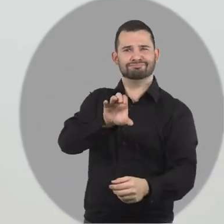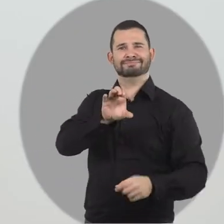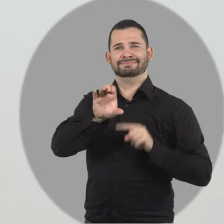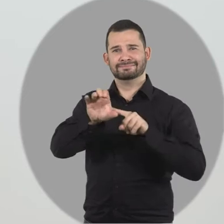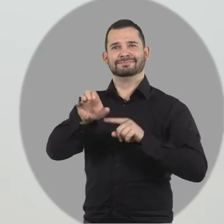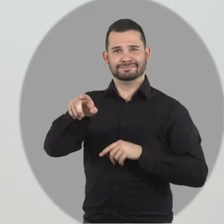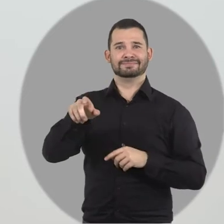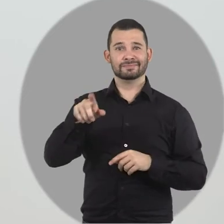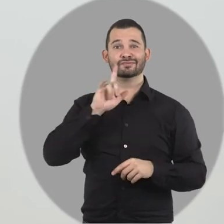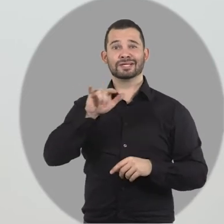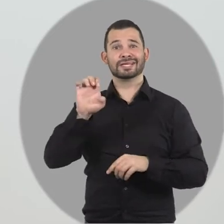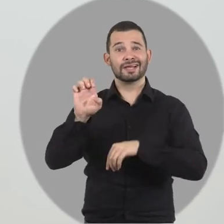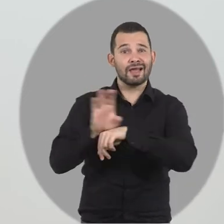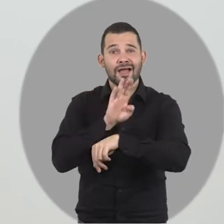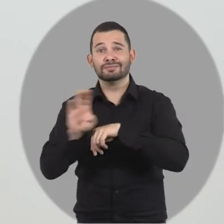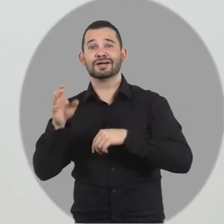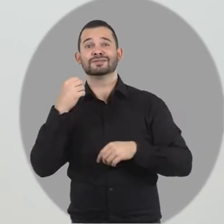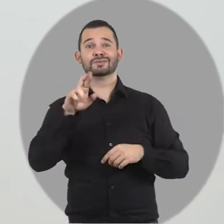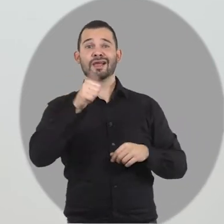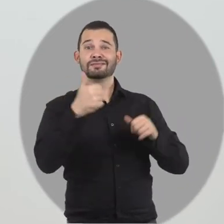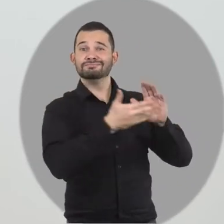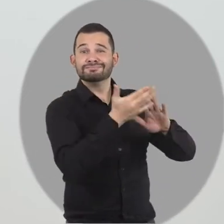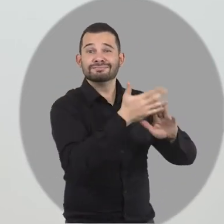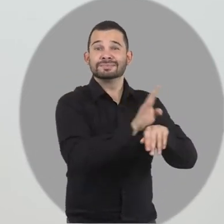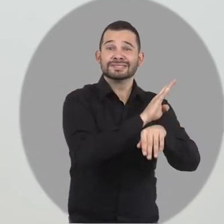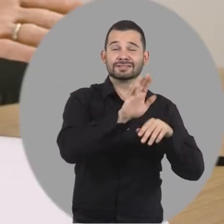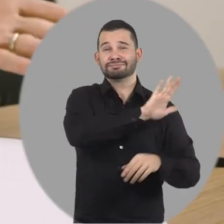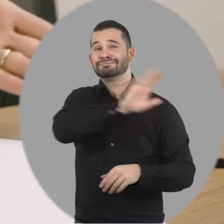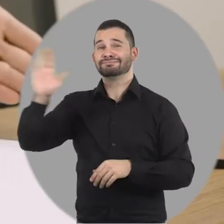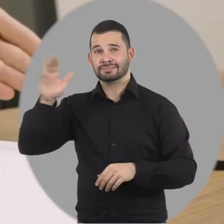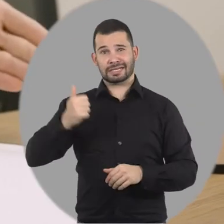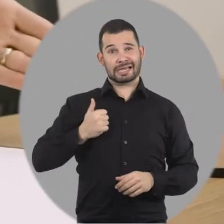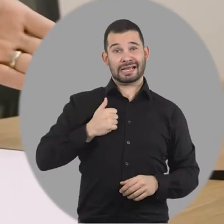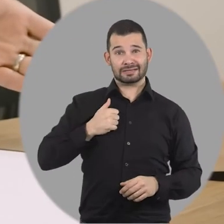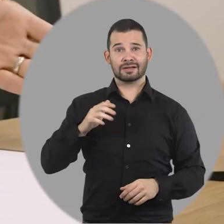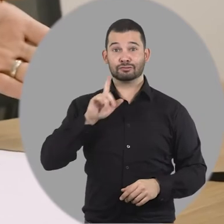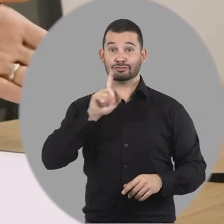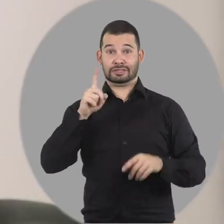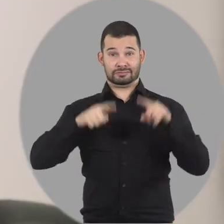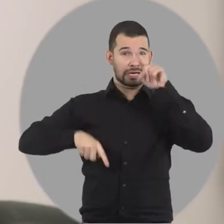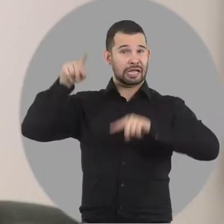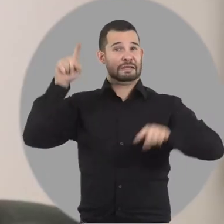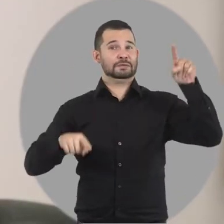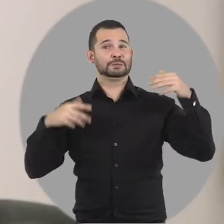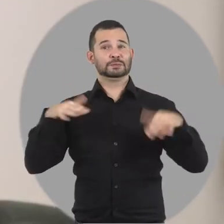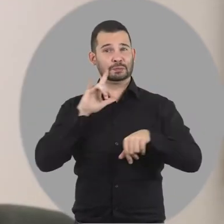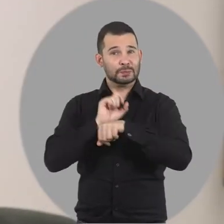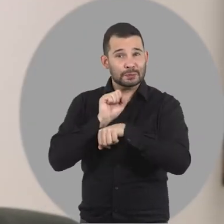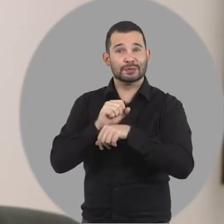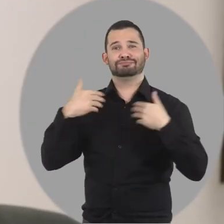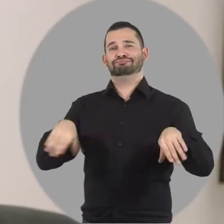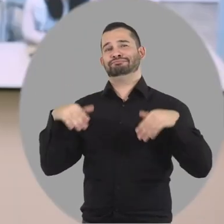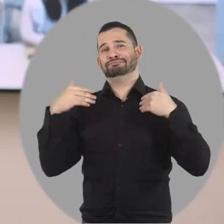as e-commerce, but also brick and mortar business, really any business moving throughout Canada. This is a very, very diverse workplace.